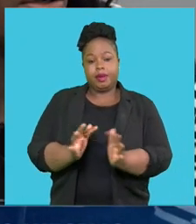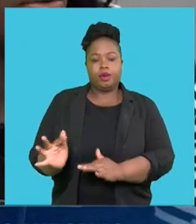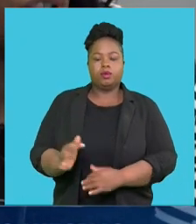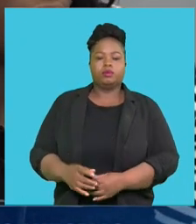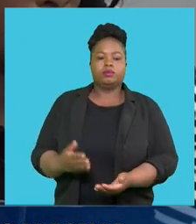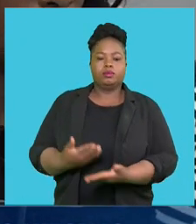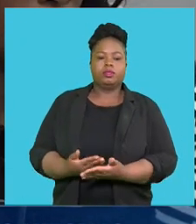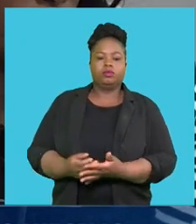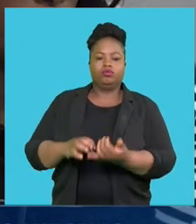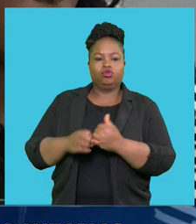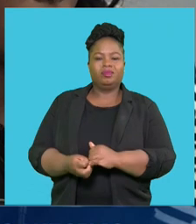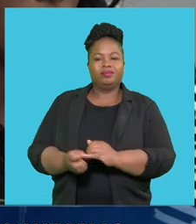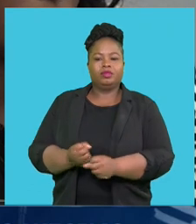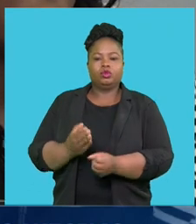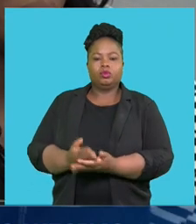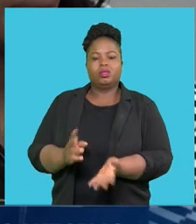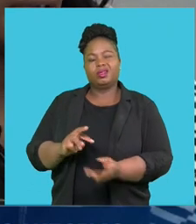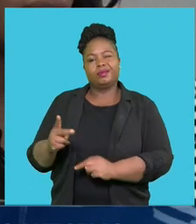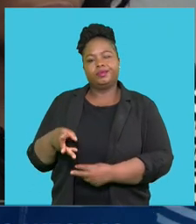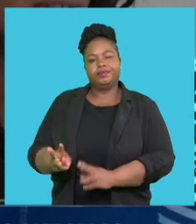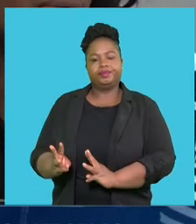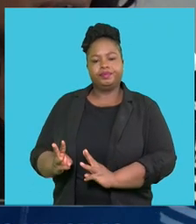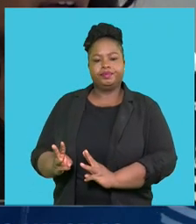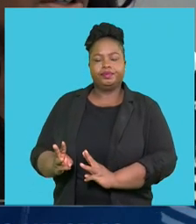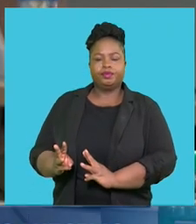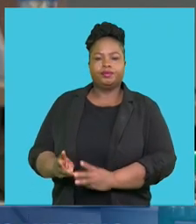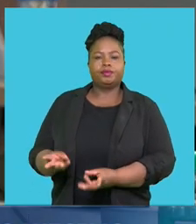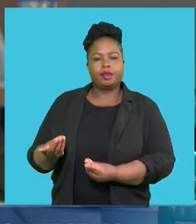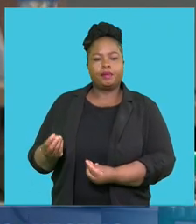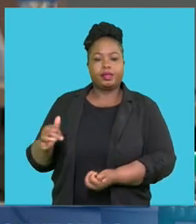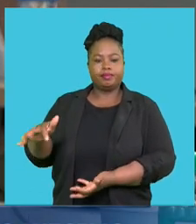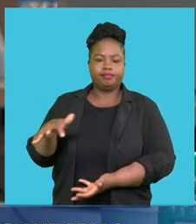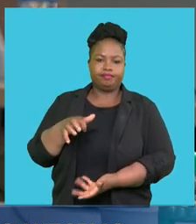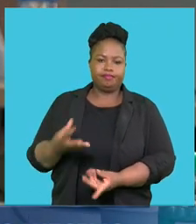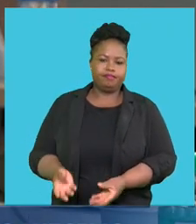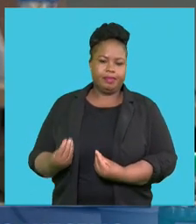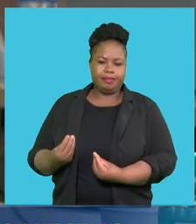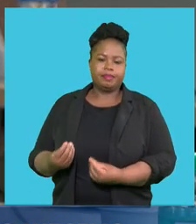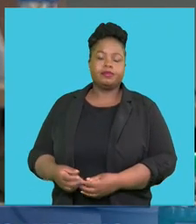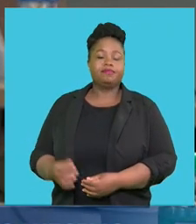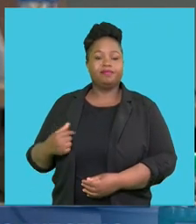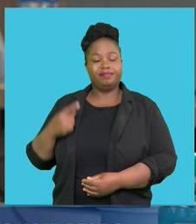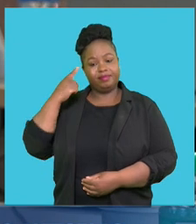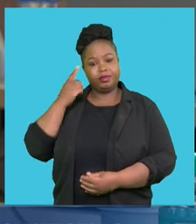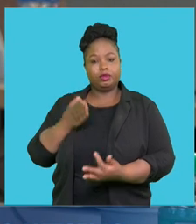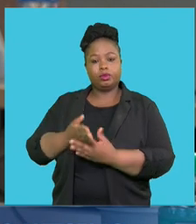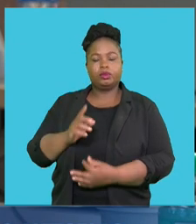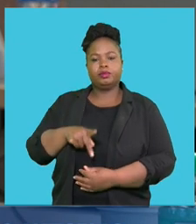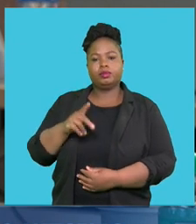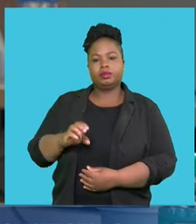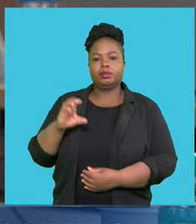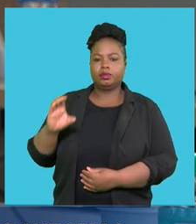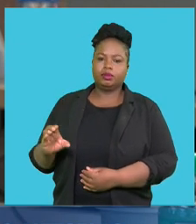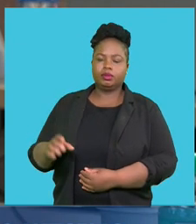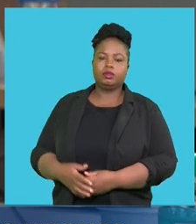crowd in other sources of funding And I think that through the PCC we need to